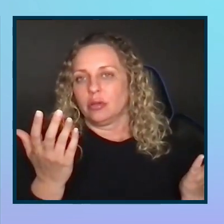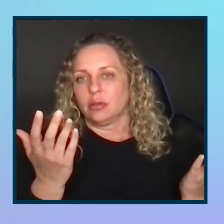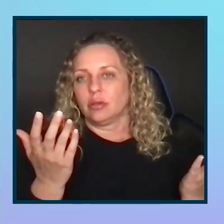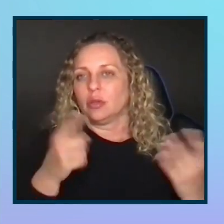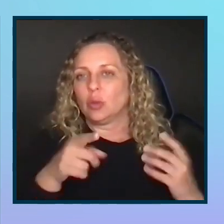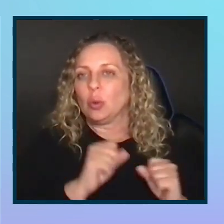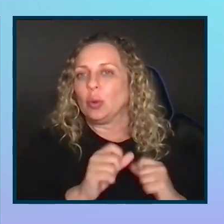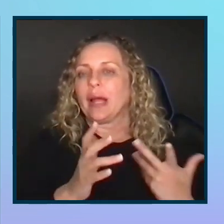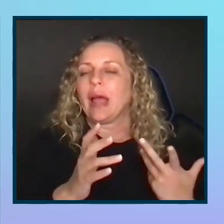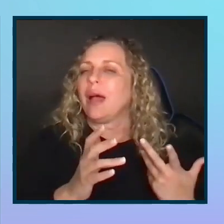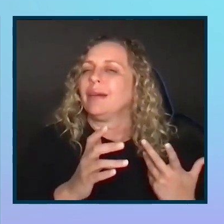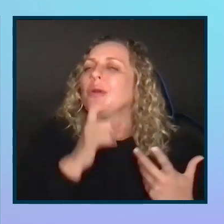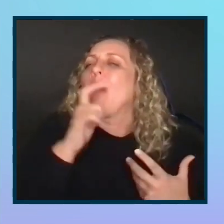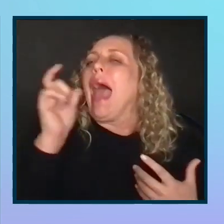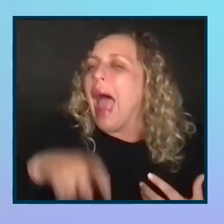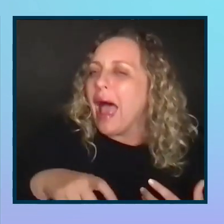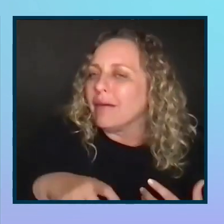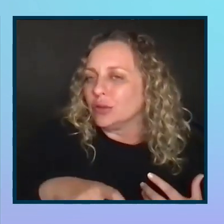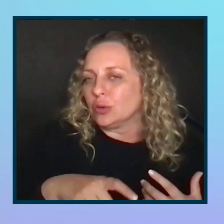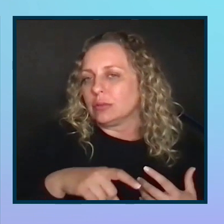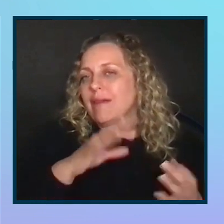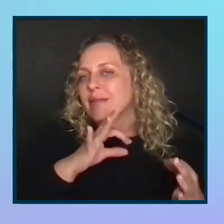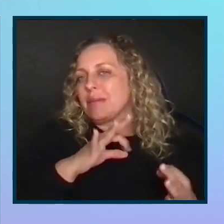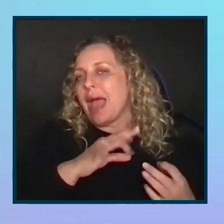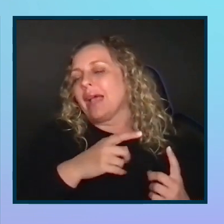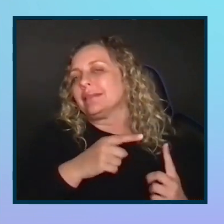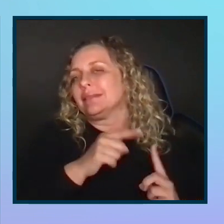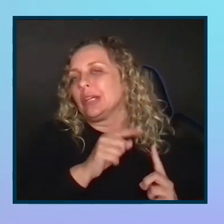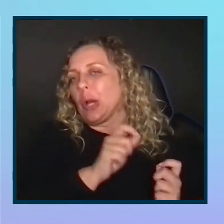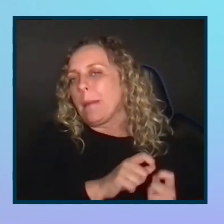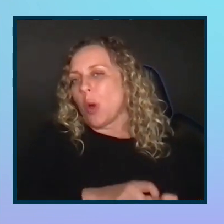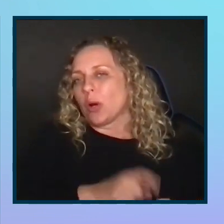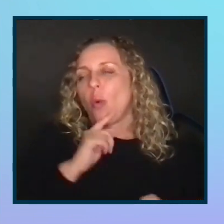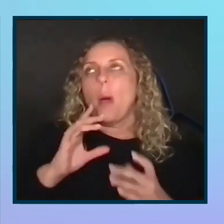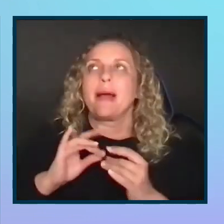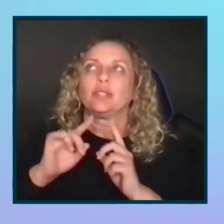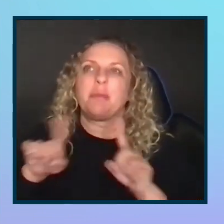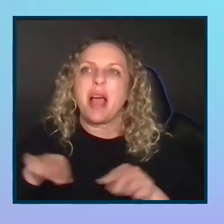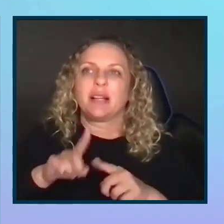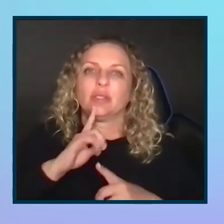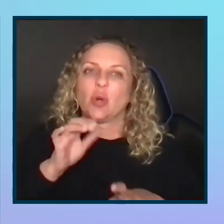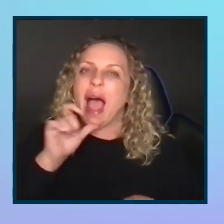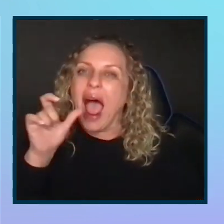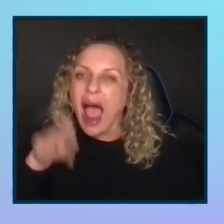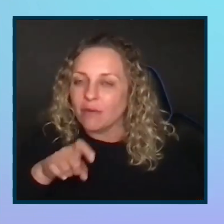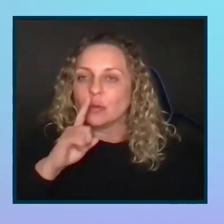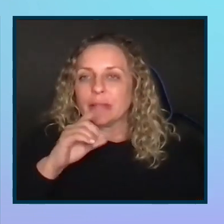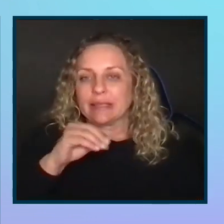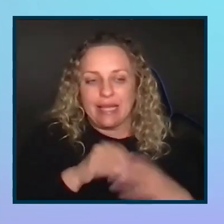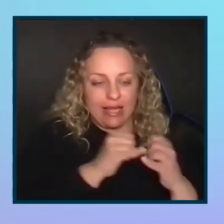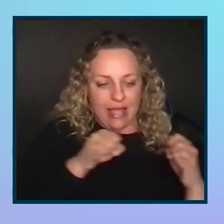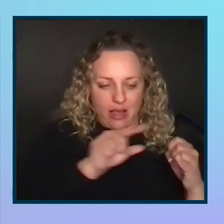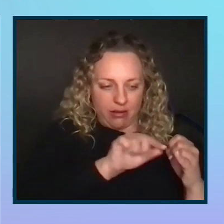that you can get away with potentially not having that. We call them feedback components, or some people call them message boxes. You can get away without doing that because inline will handle